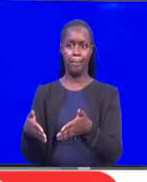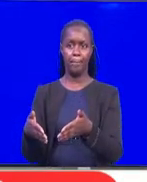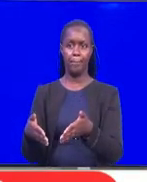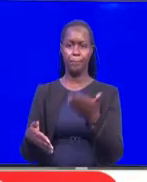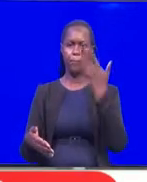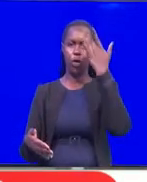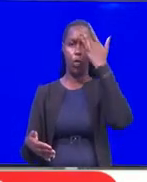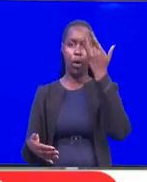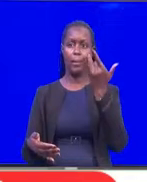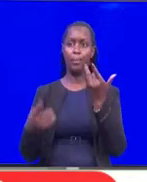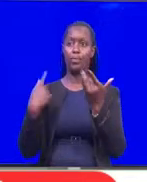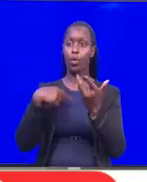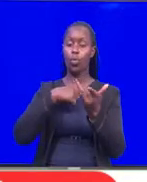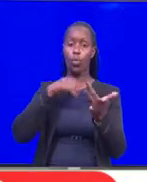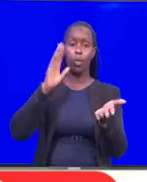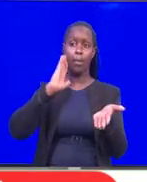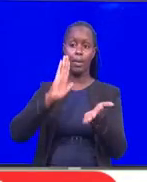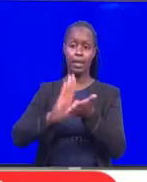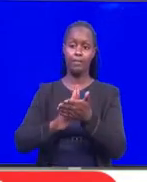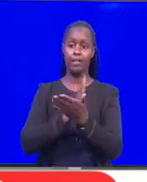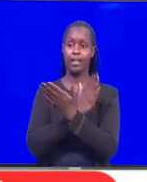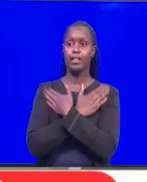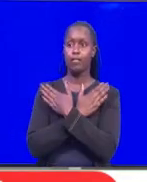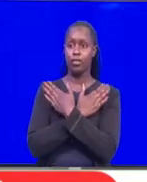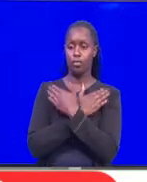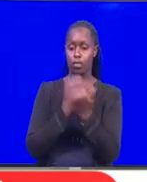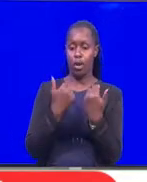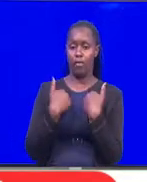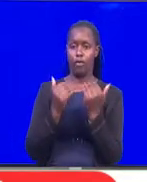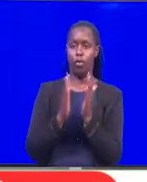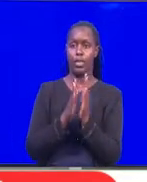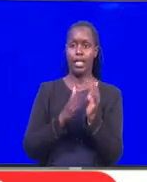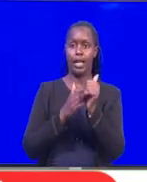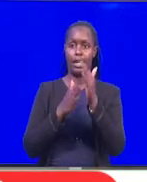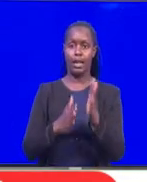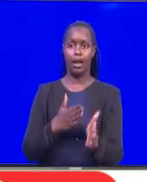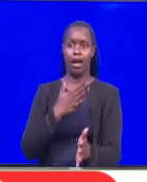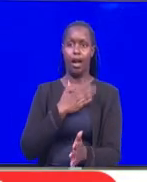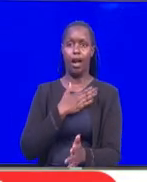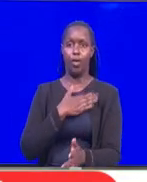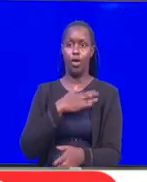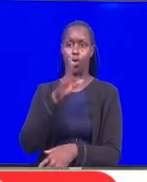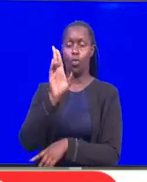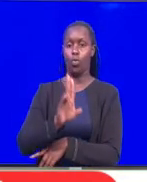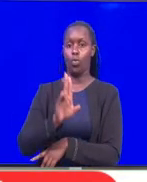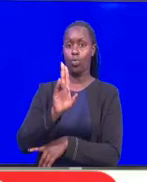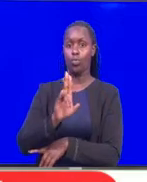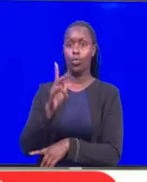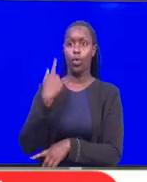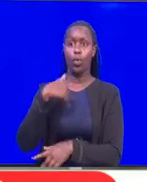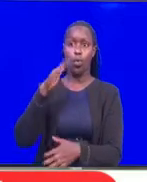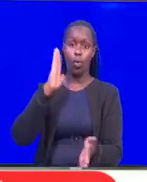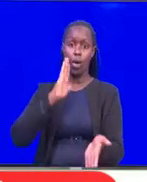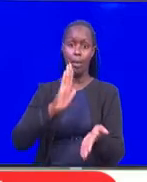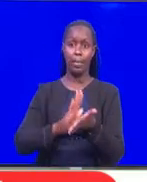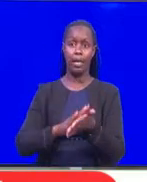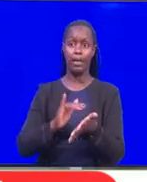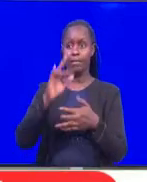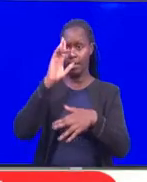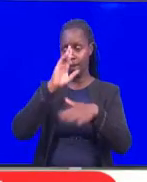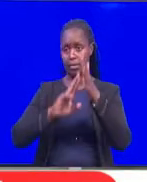Because we believe in the friendship you have with our leader, Uhuru Muigai Kenyatta. We believe in the respect you continue to